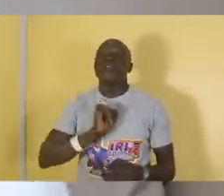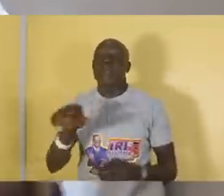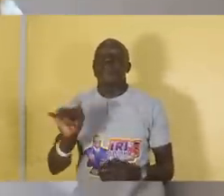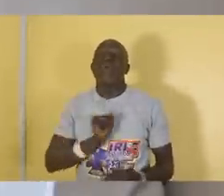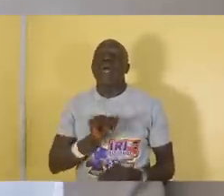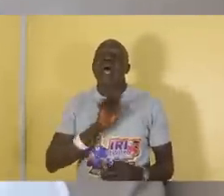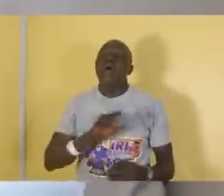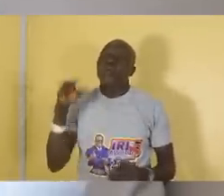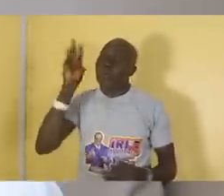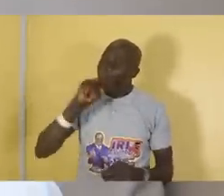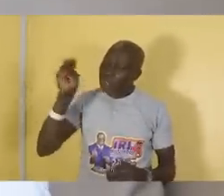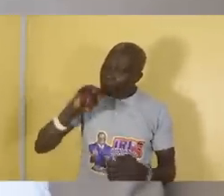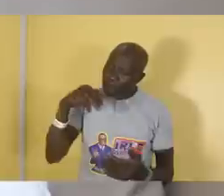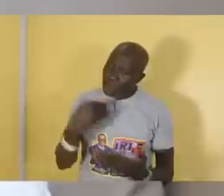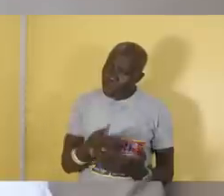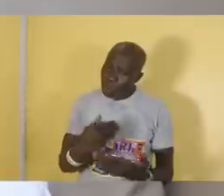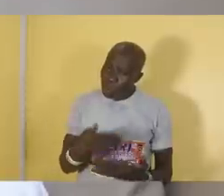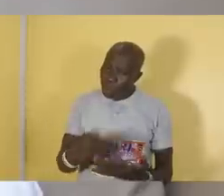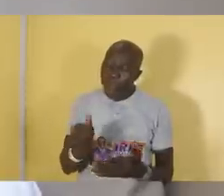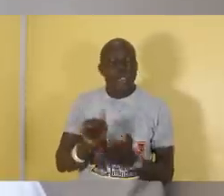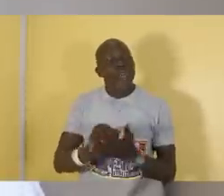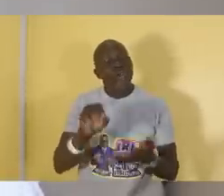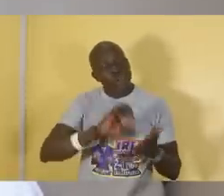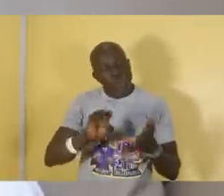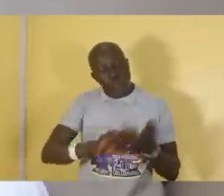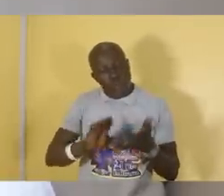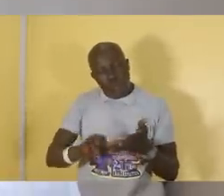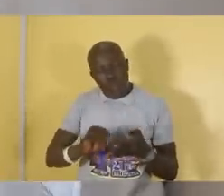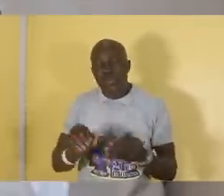want to embark on, I will need money to